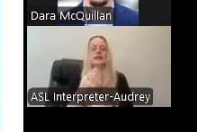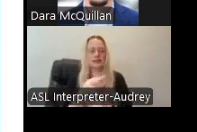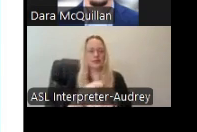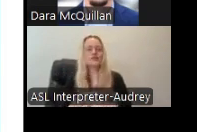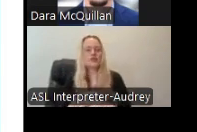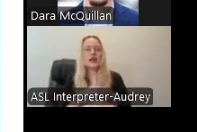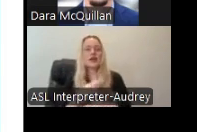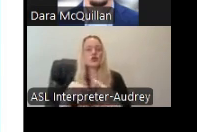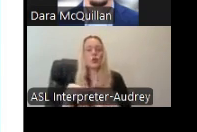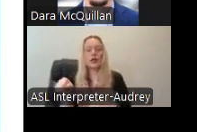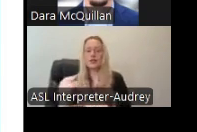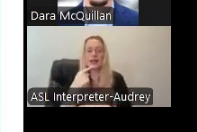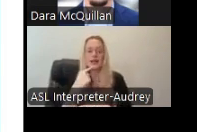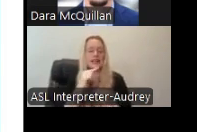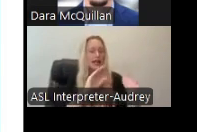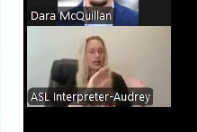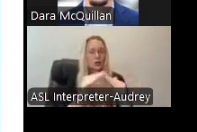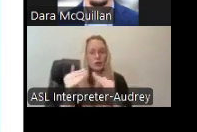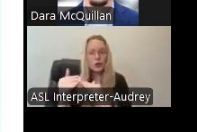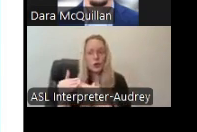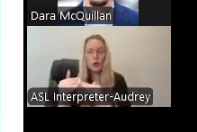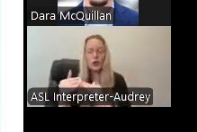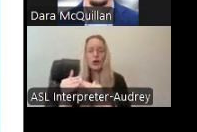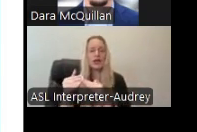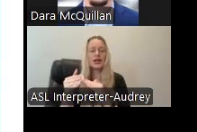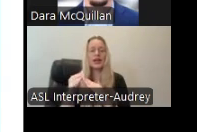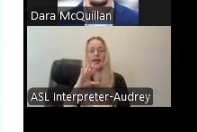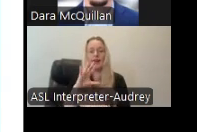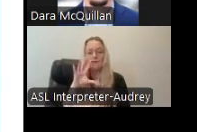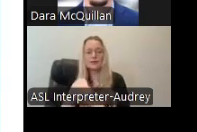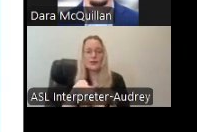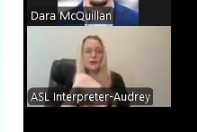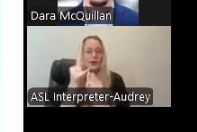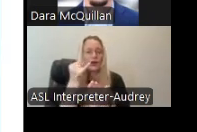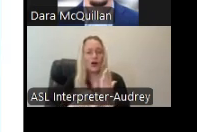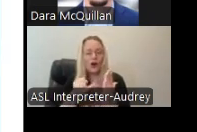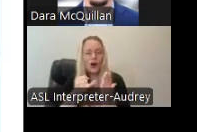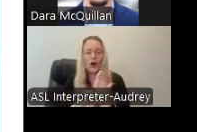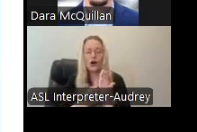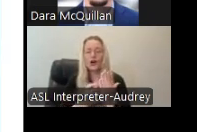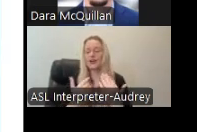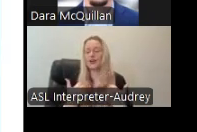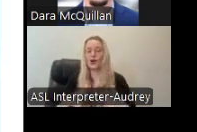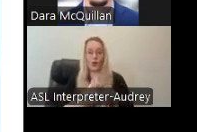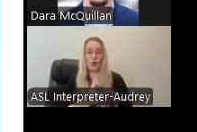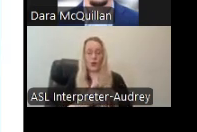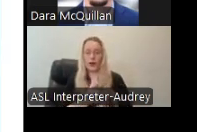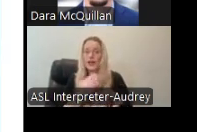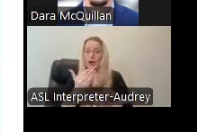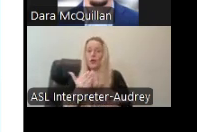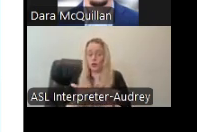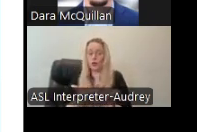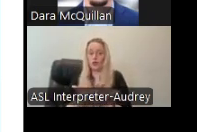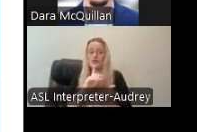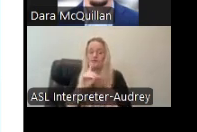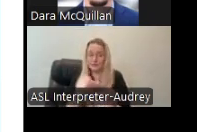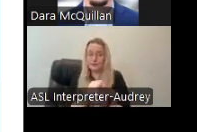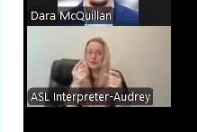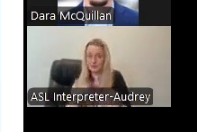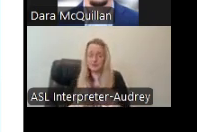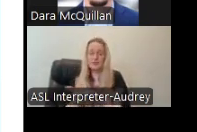when they talk about community and embedding art into things, like we are proof that that is